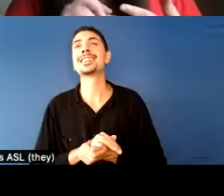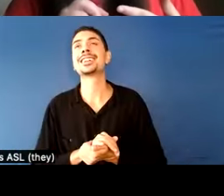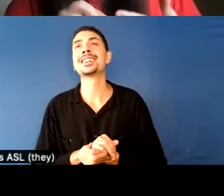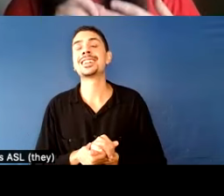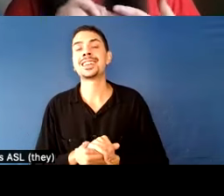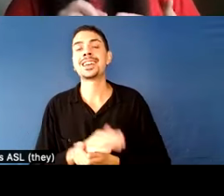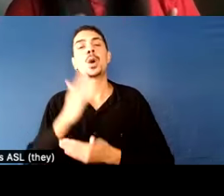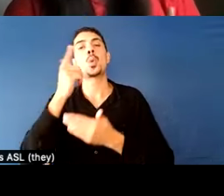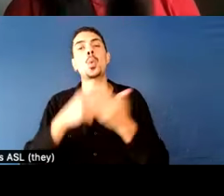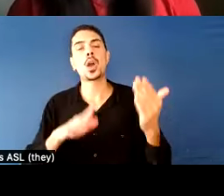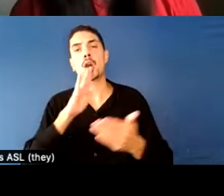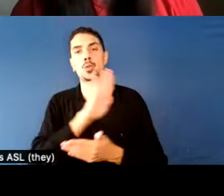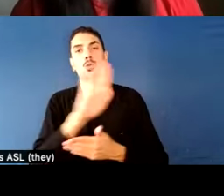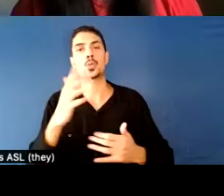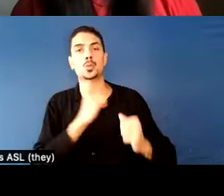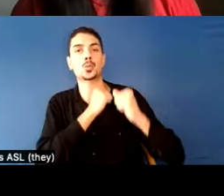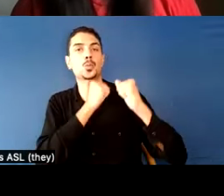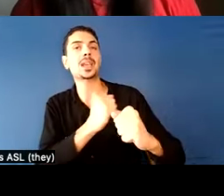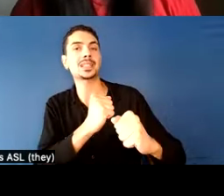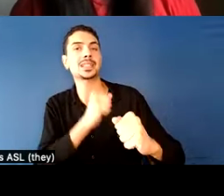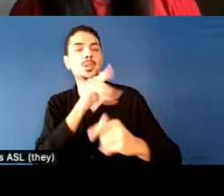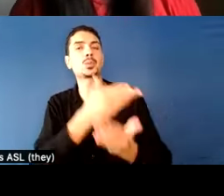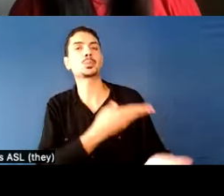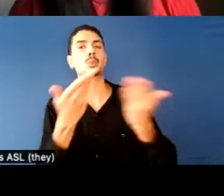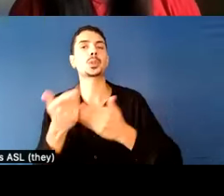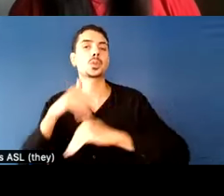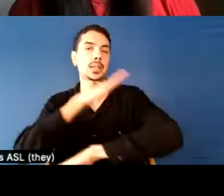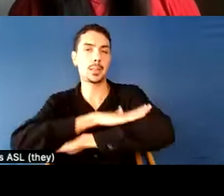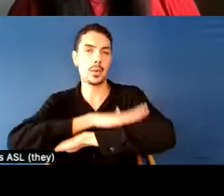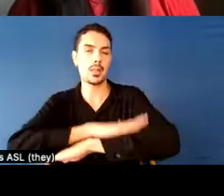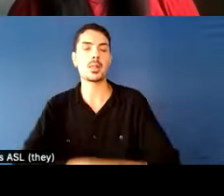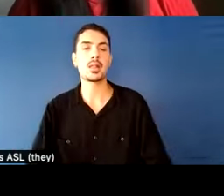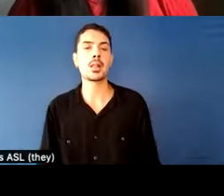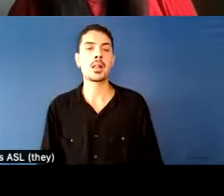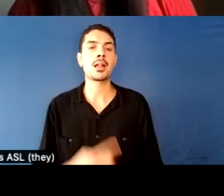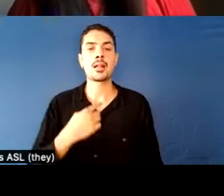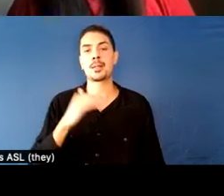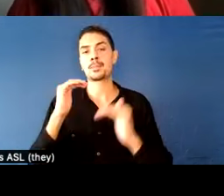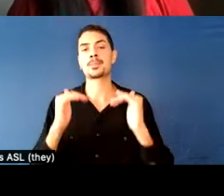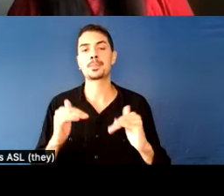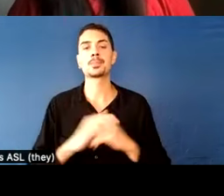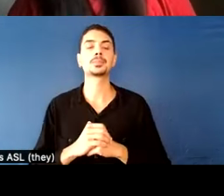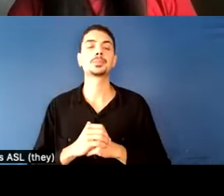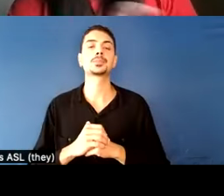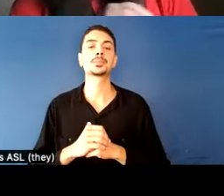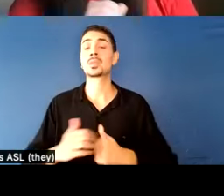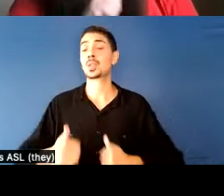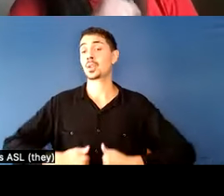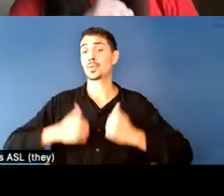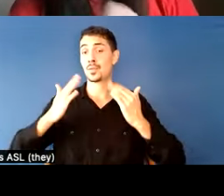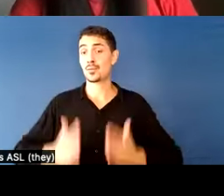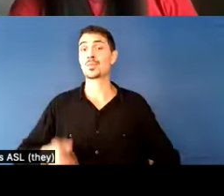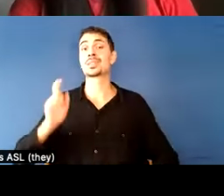that people bring to the table? I think that survivors need that ability to offer feedback